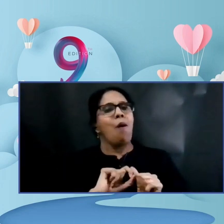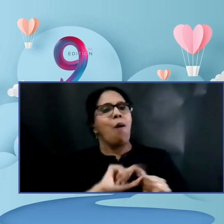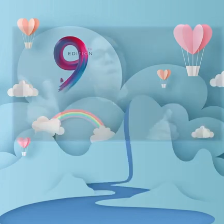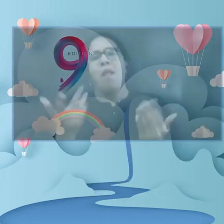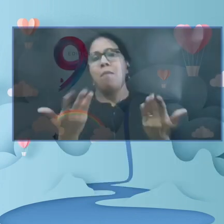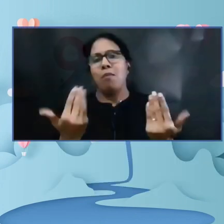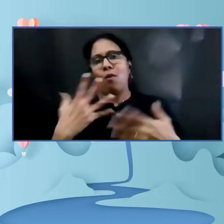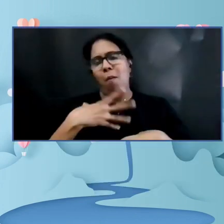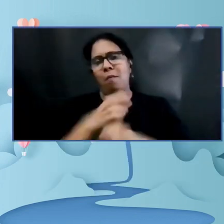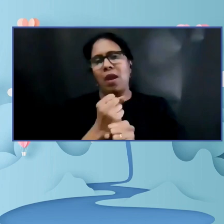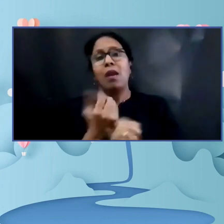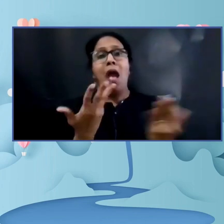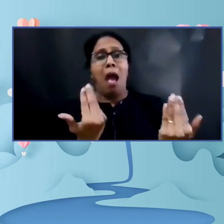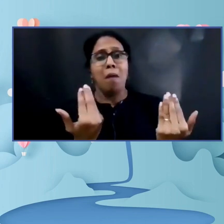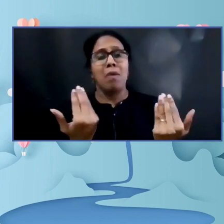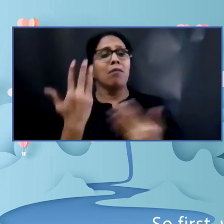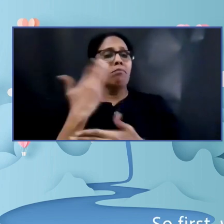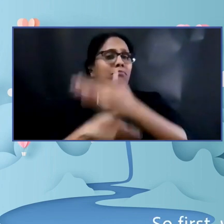of ability.